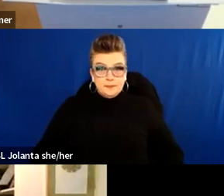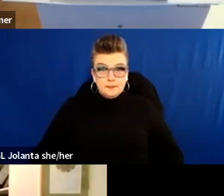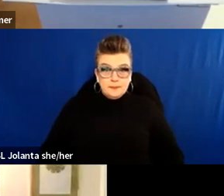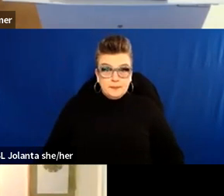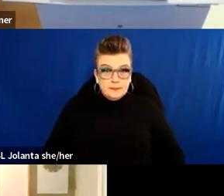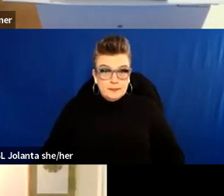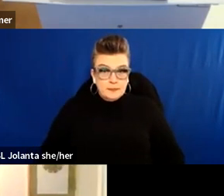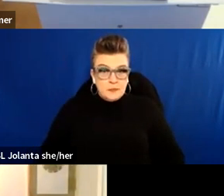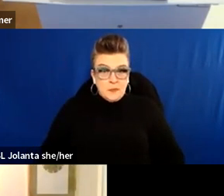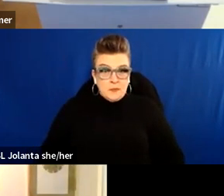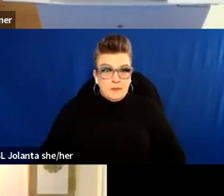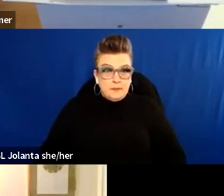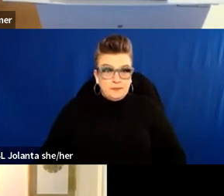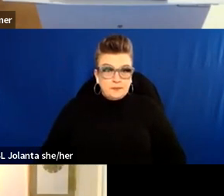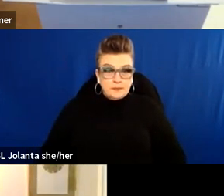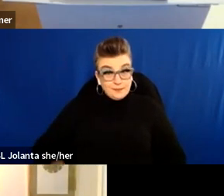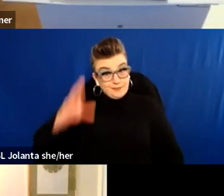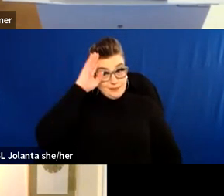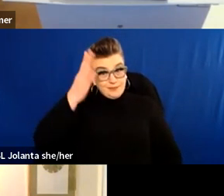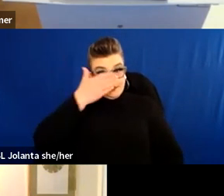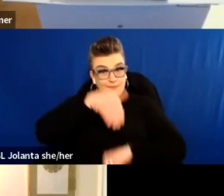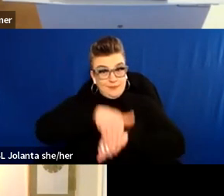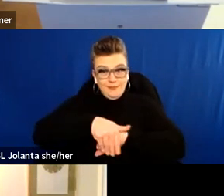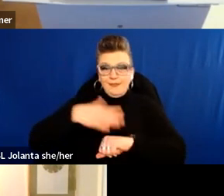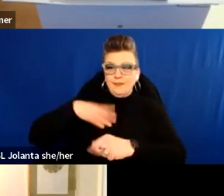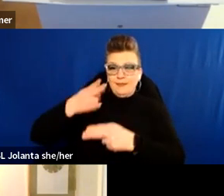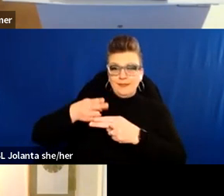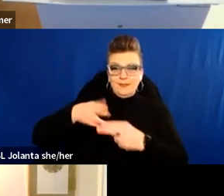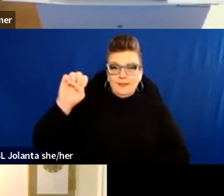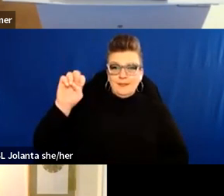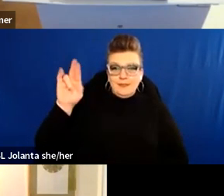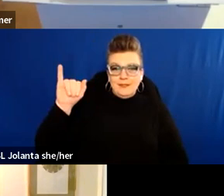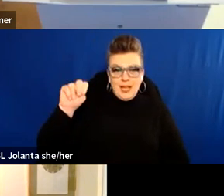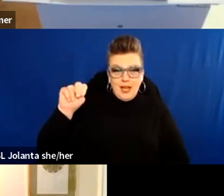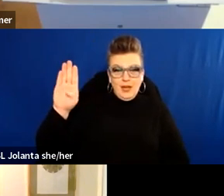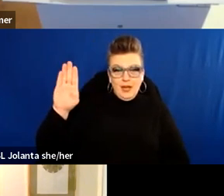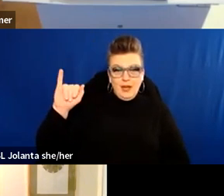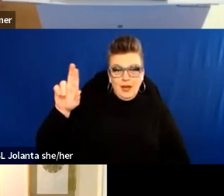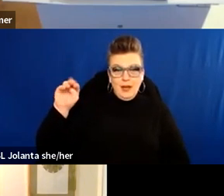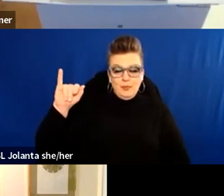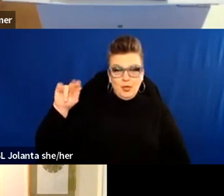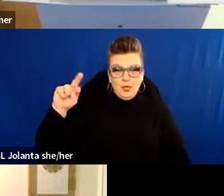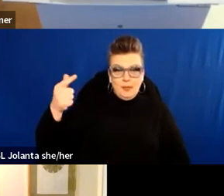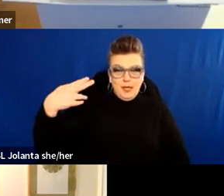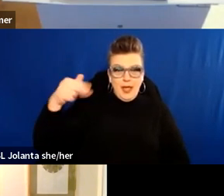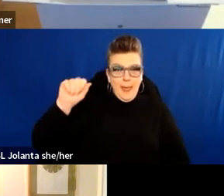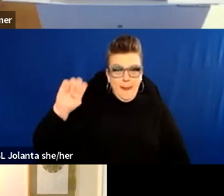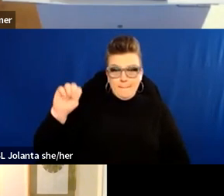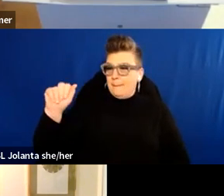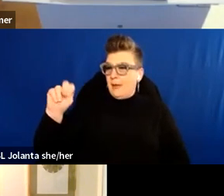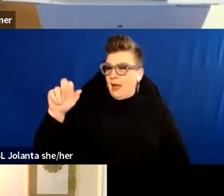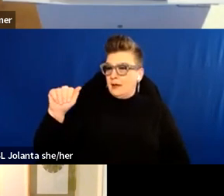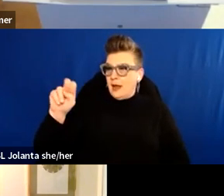good evening good evening my name is erin birmingham inaudible i have three kids at manning elementary we live in